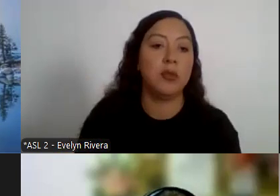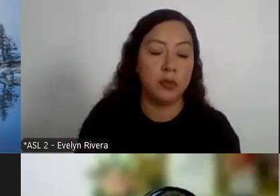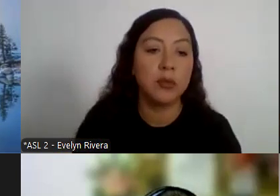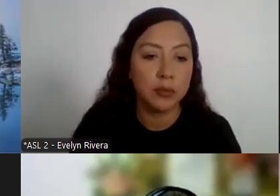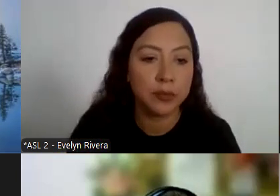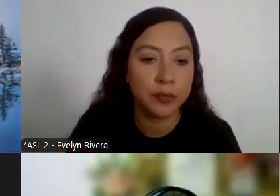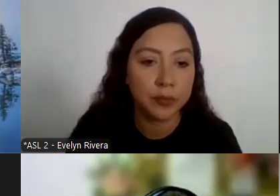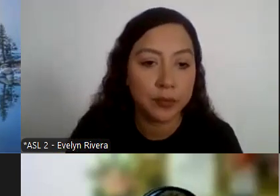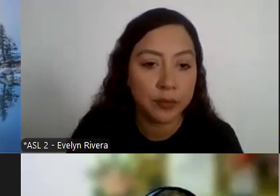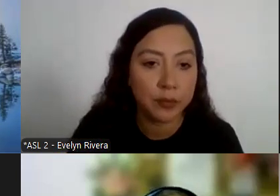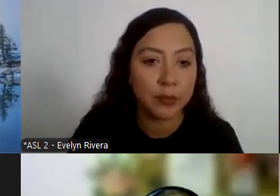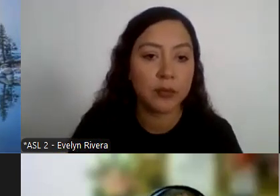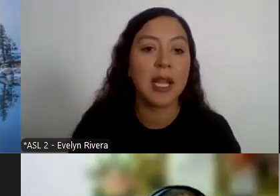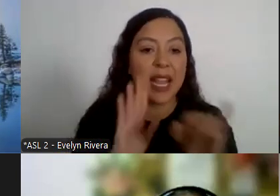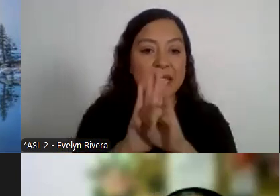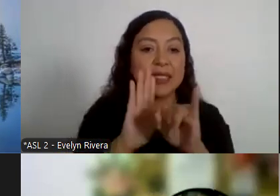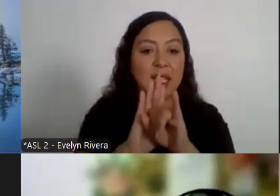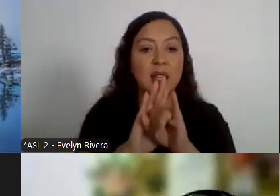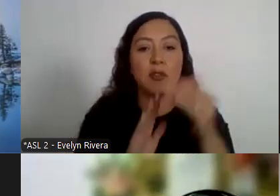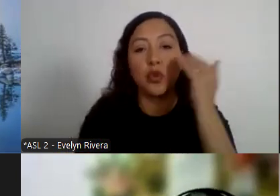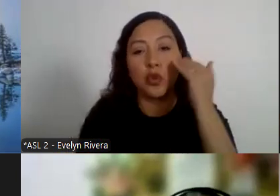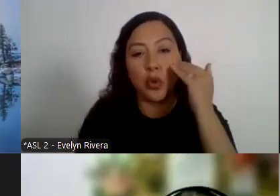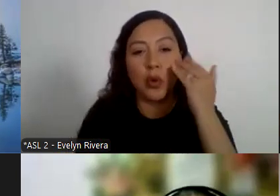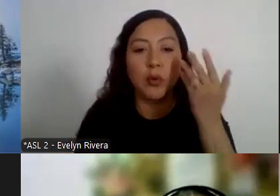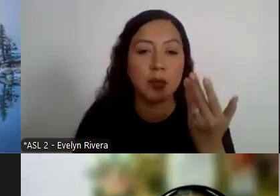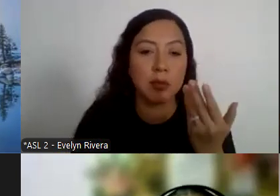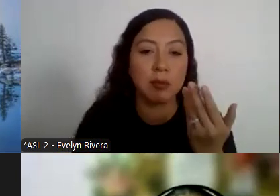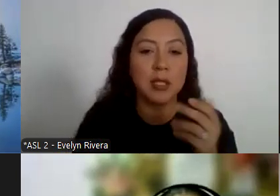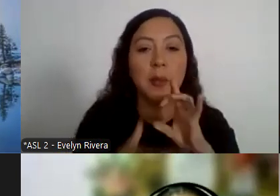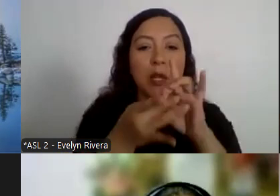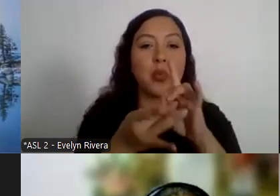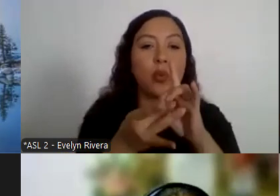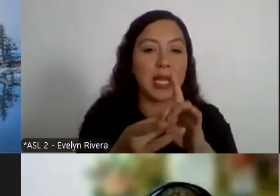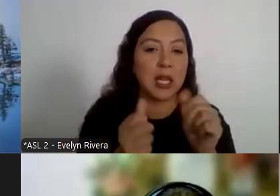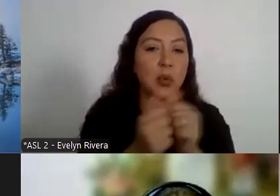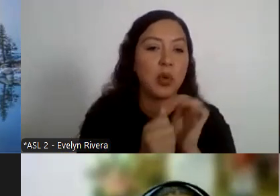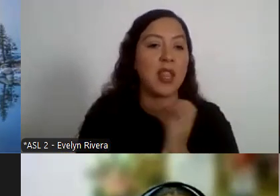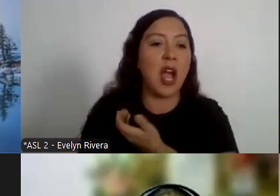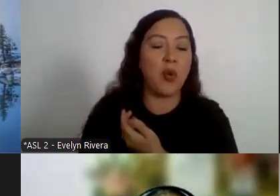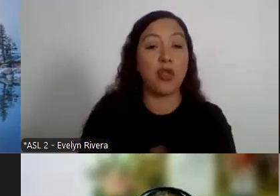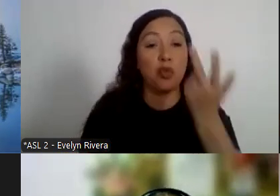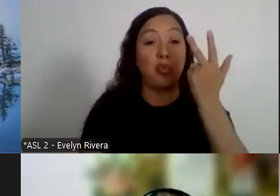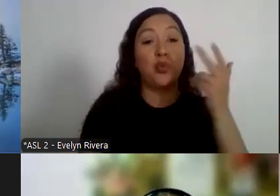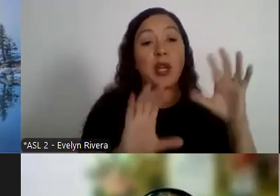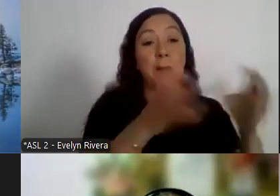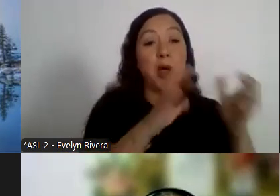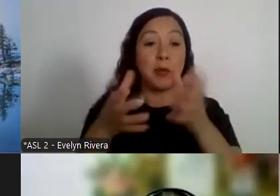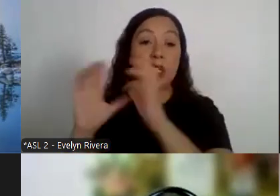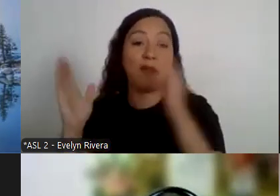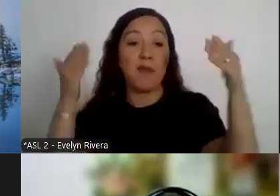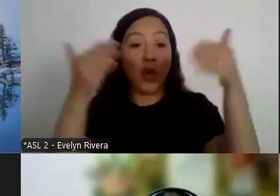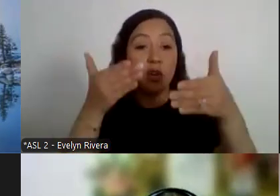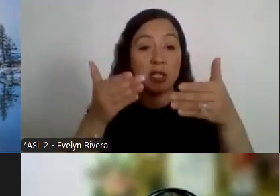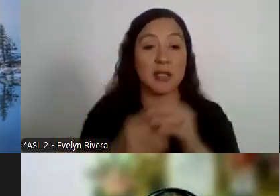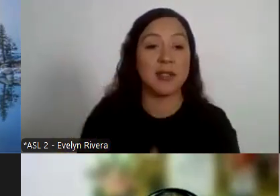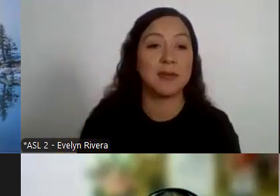identified. And, could be related to our 3 populations of focus or related kind of intersectional issues